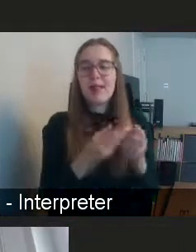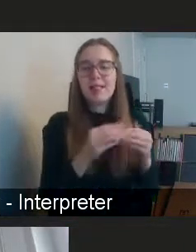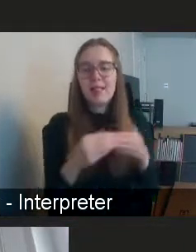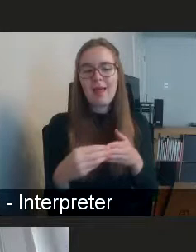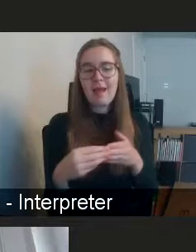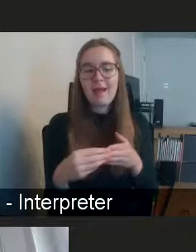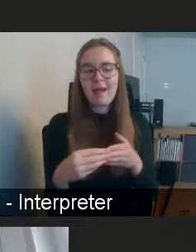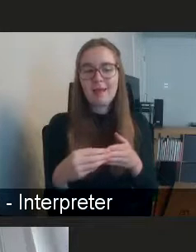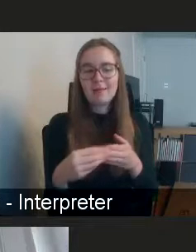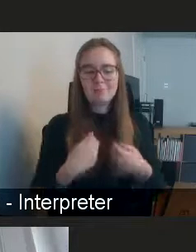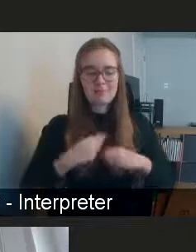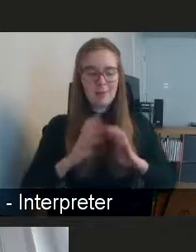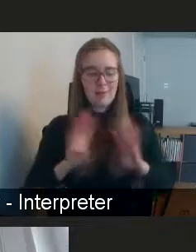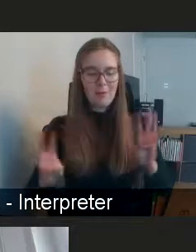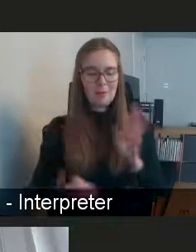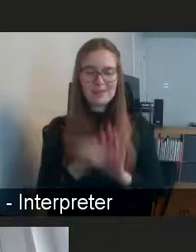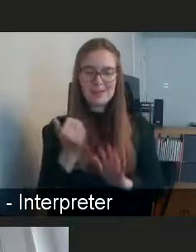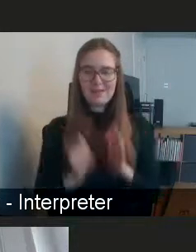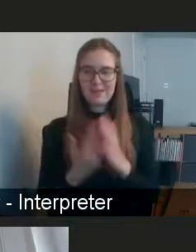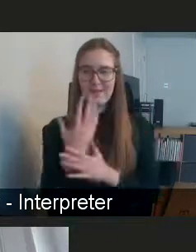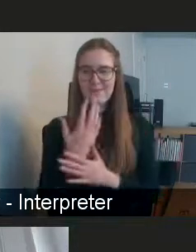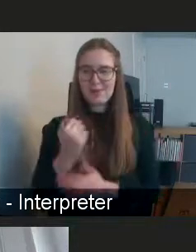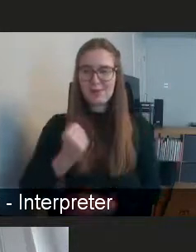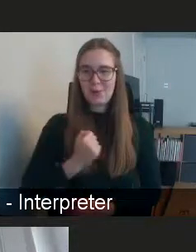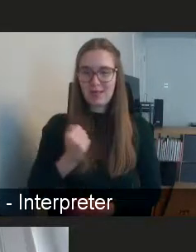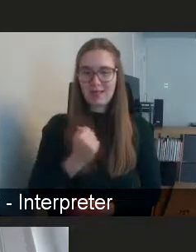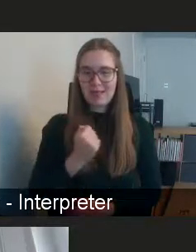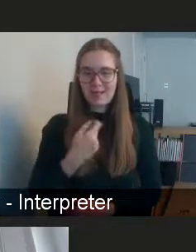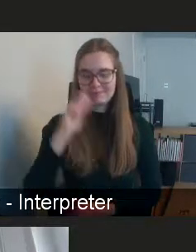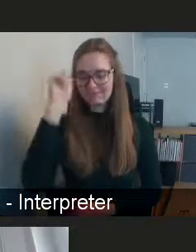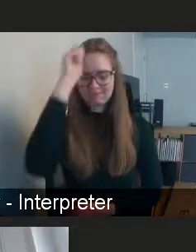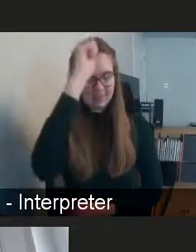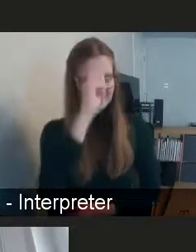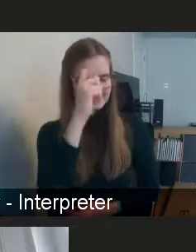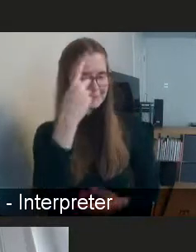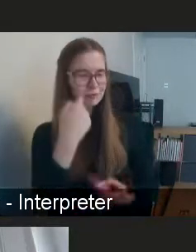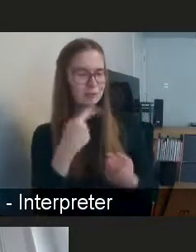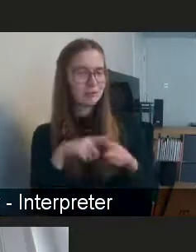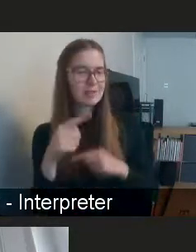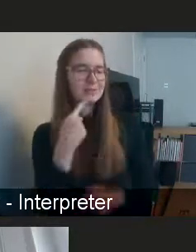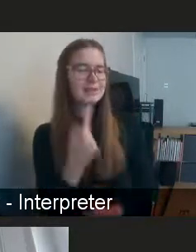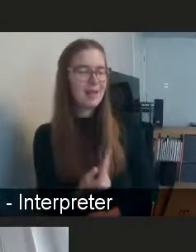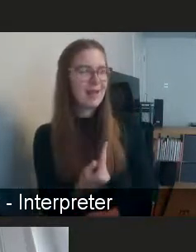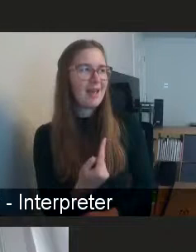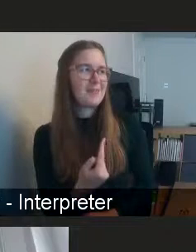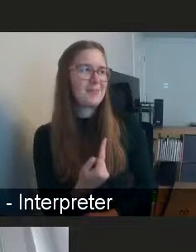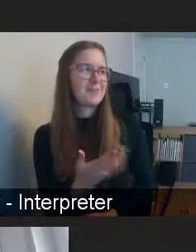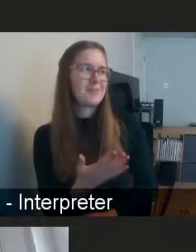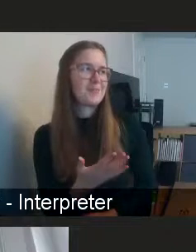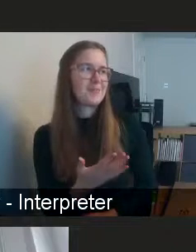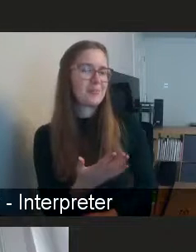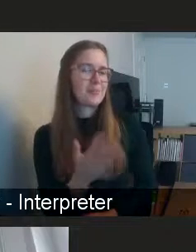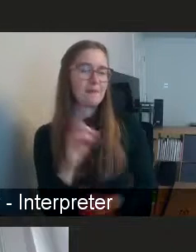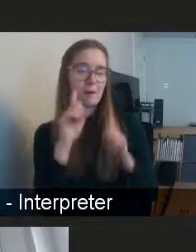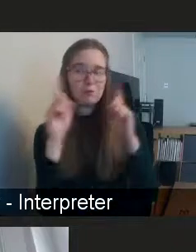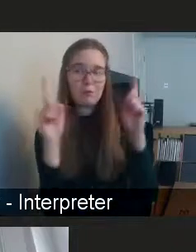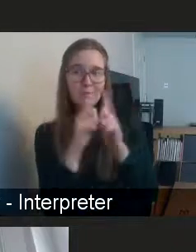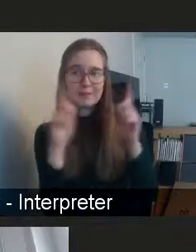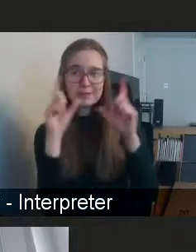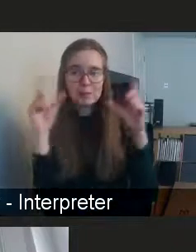Skills Development Scotland, putting another hat on, I would try to say that what we are trying to say is that the universities and